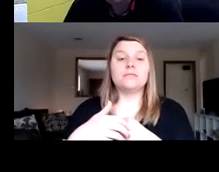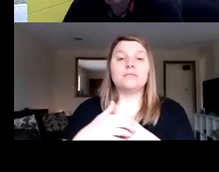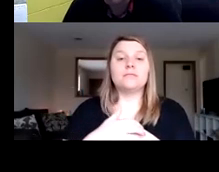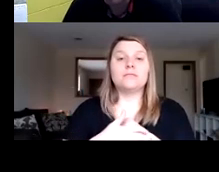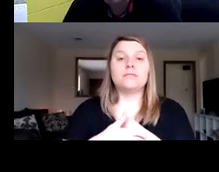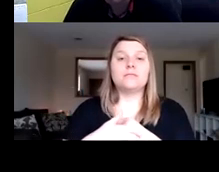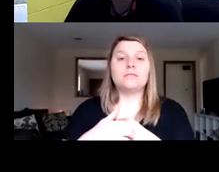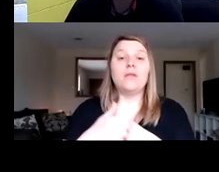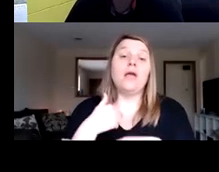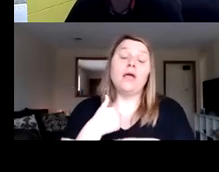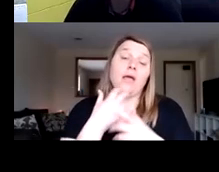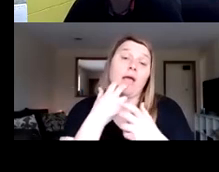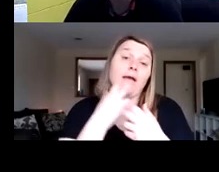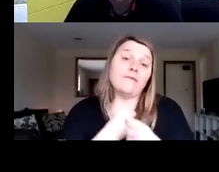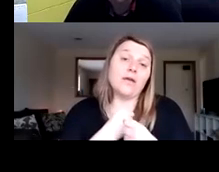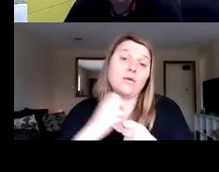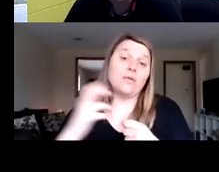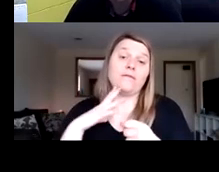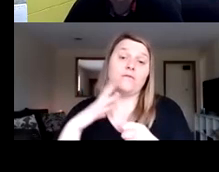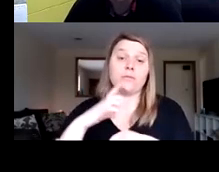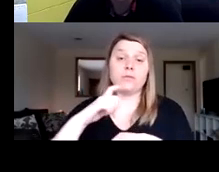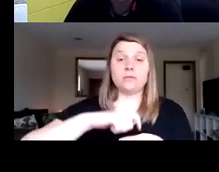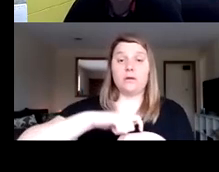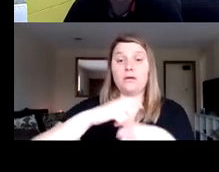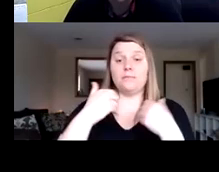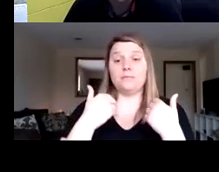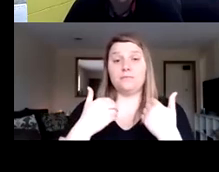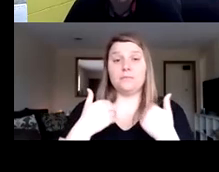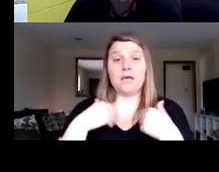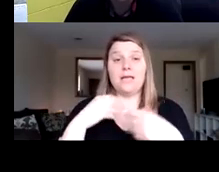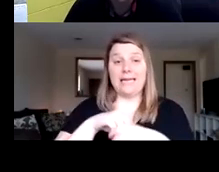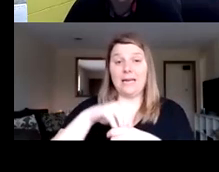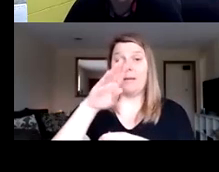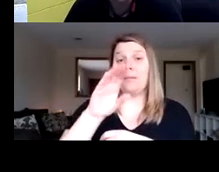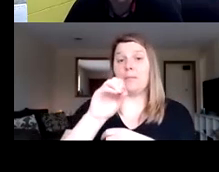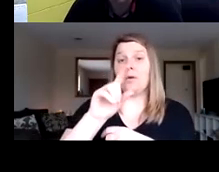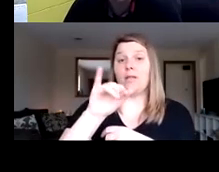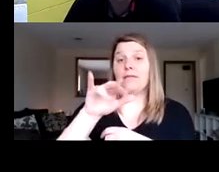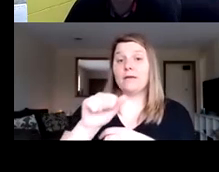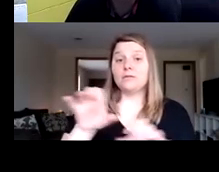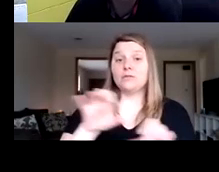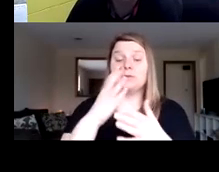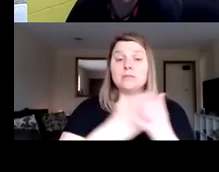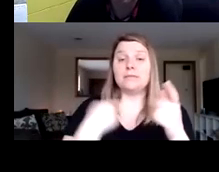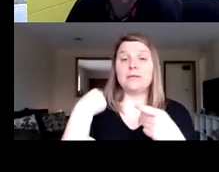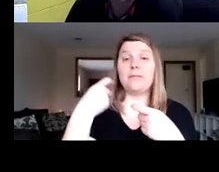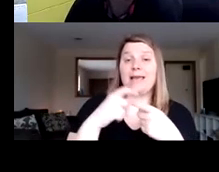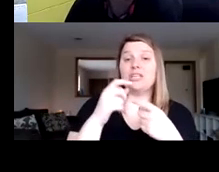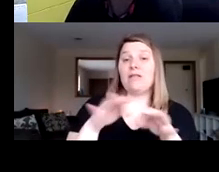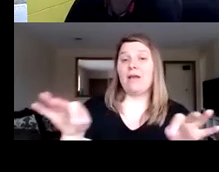I valued the formal time that I had in Bolivia to do a little bit of a Spanish language